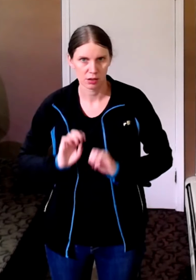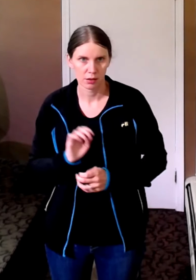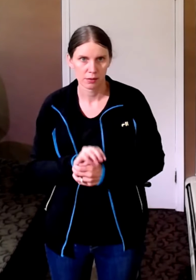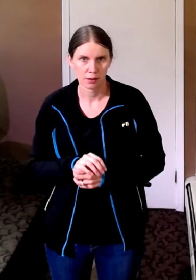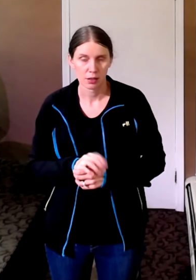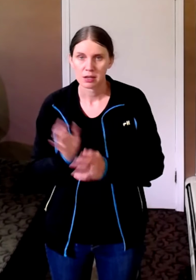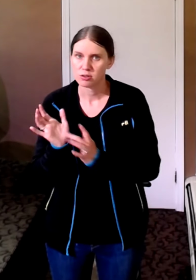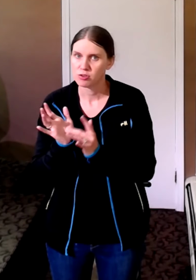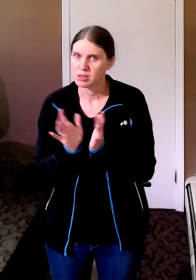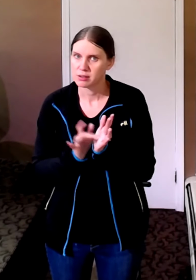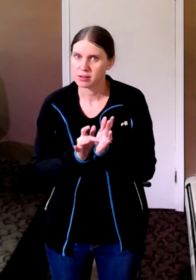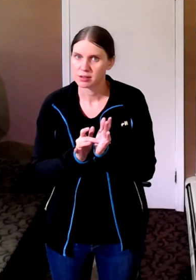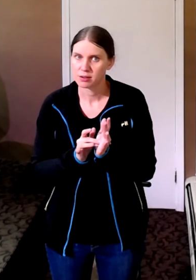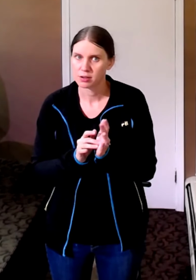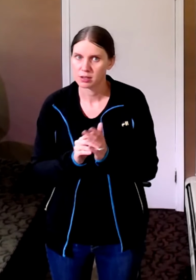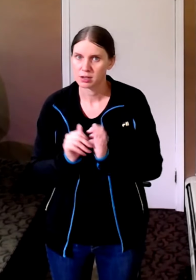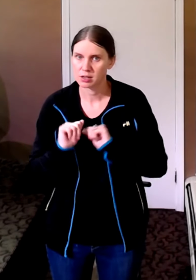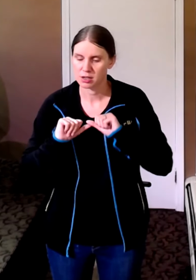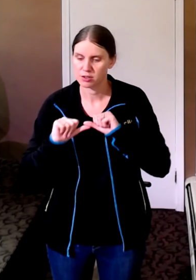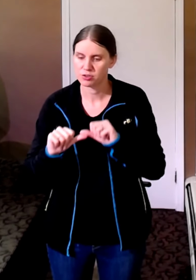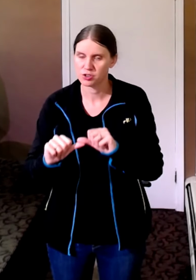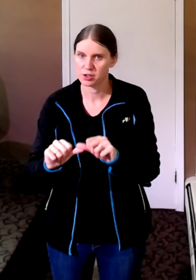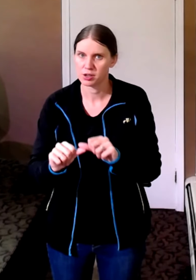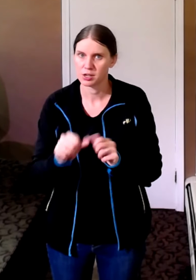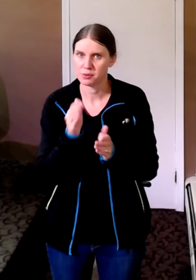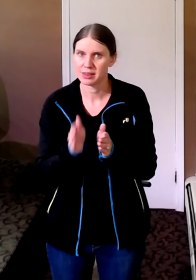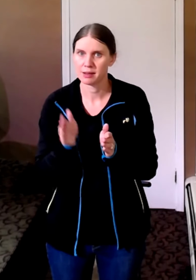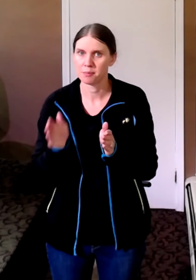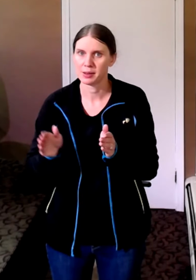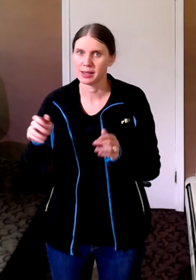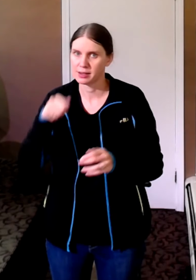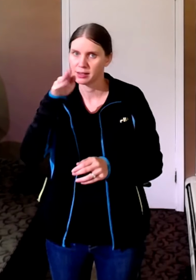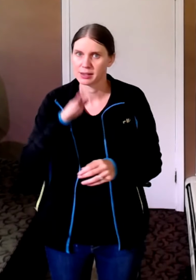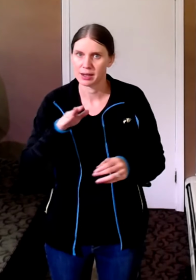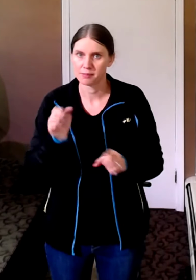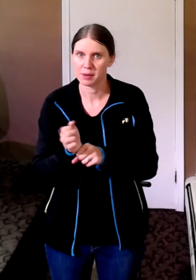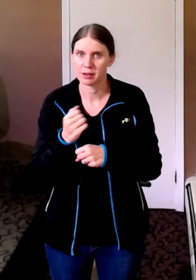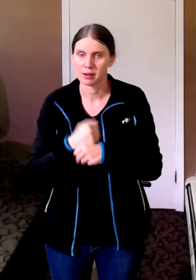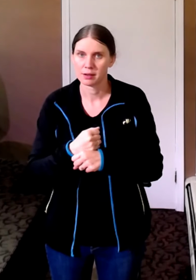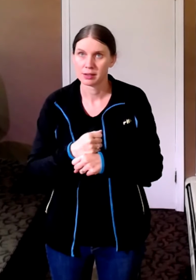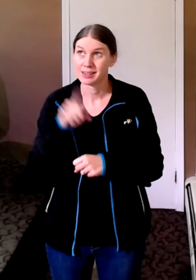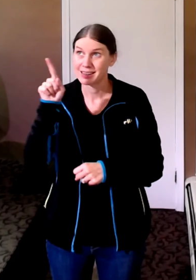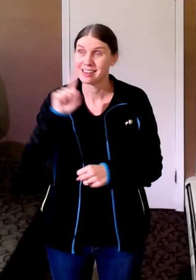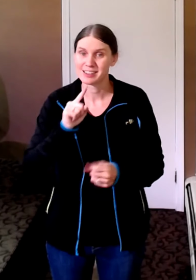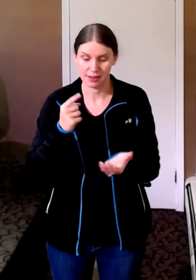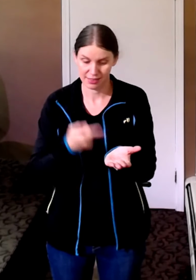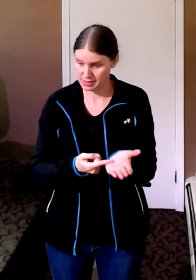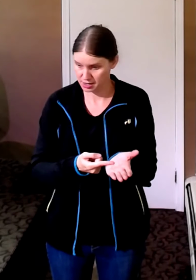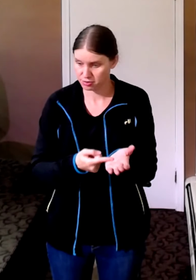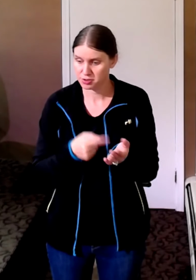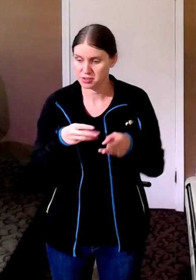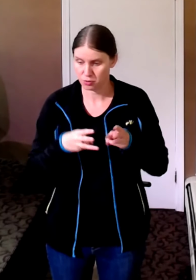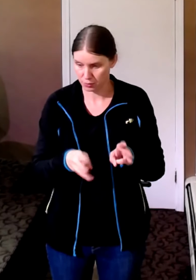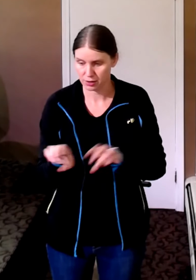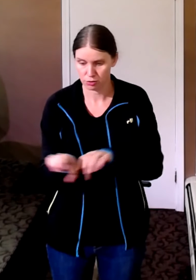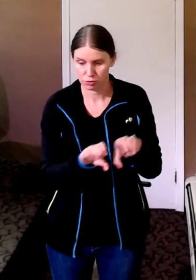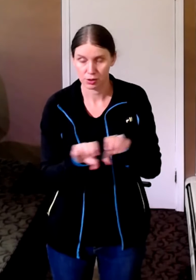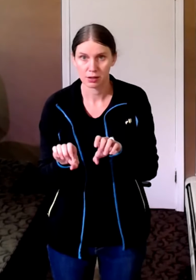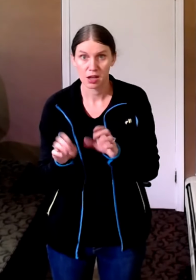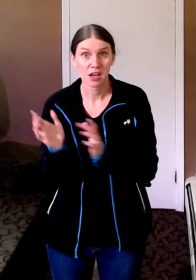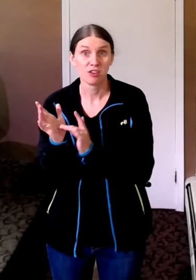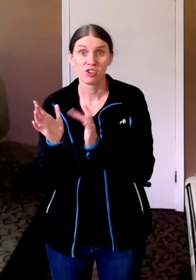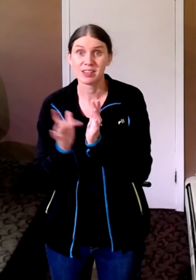Jesus went forward with the plan that God set out, and God said, this is the way you're going to do things. And Jesus said,